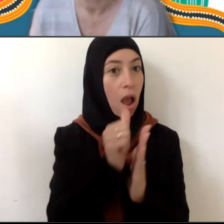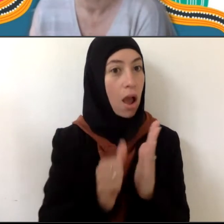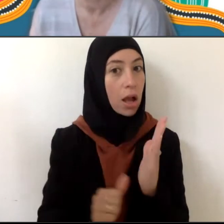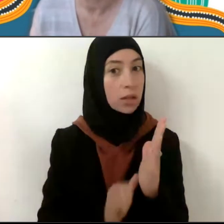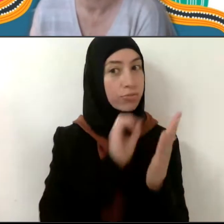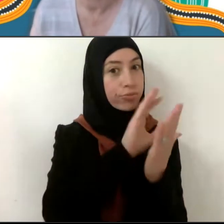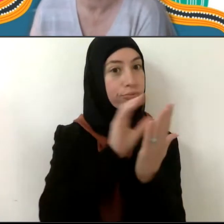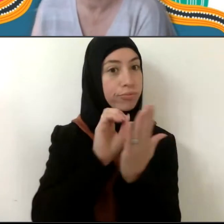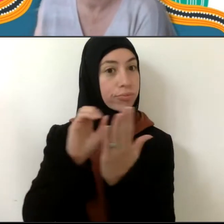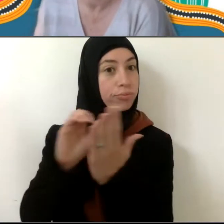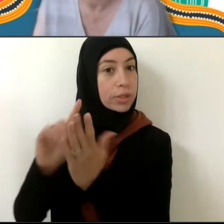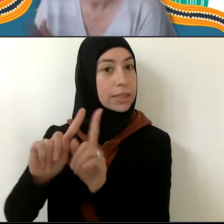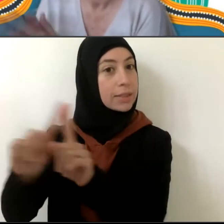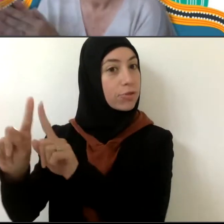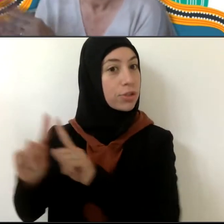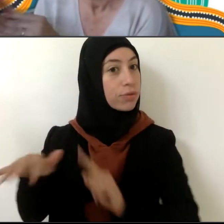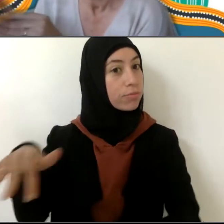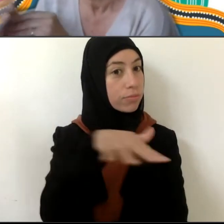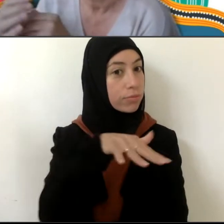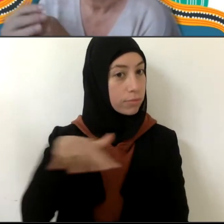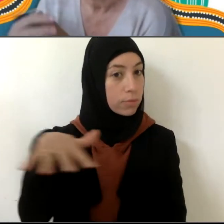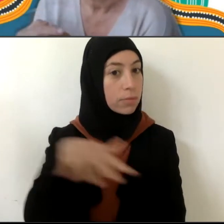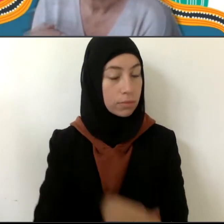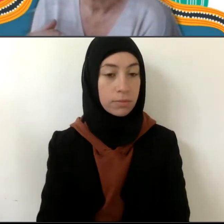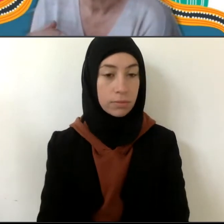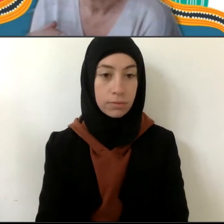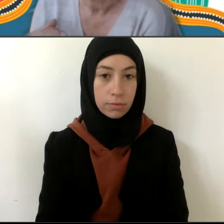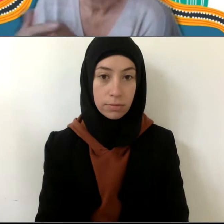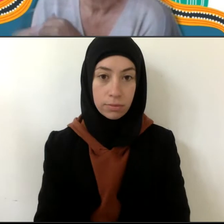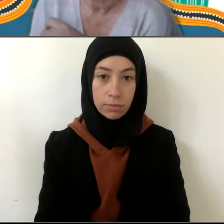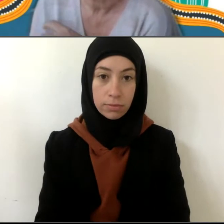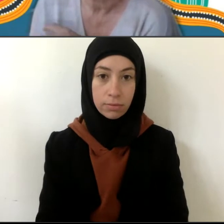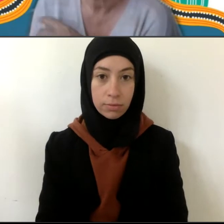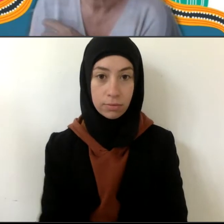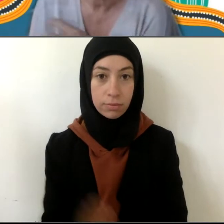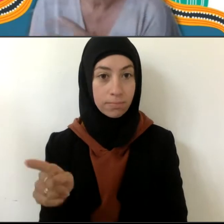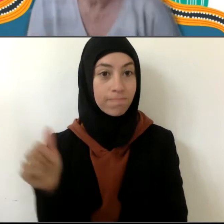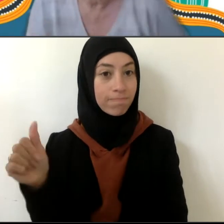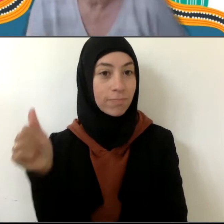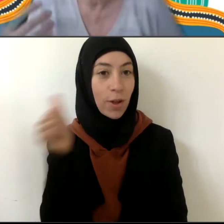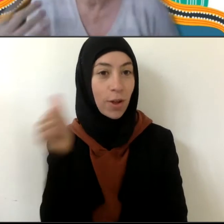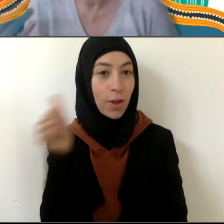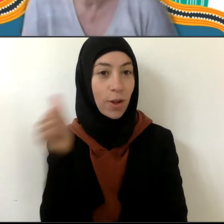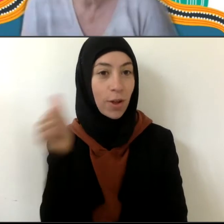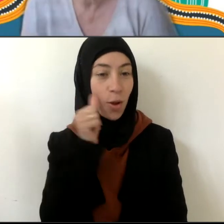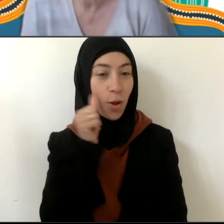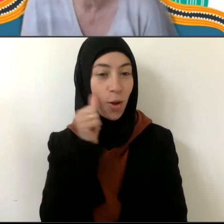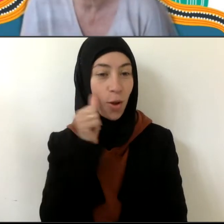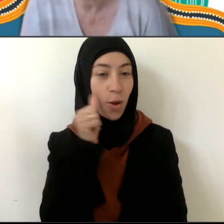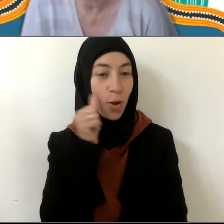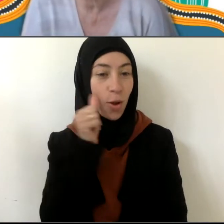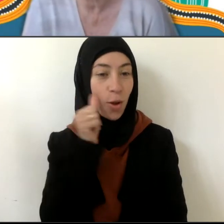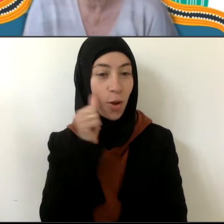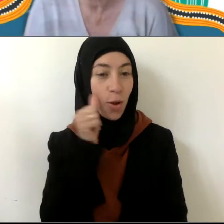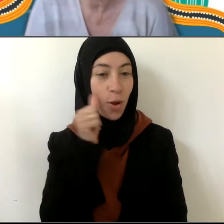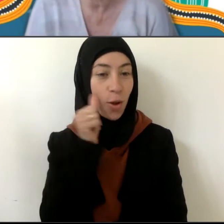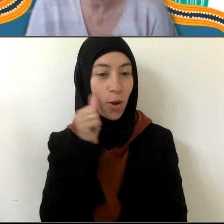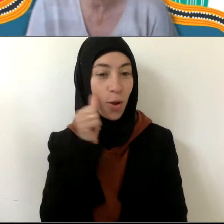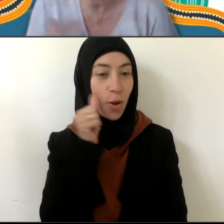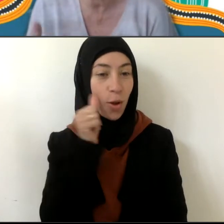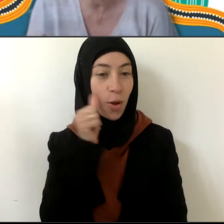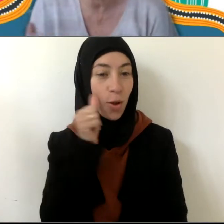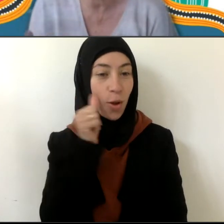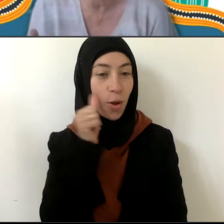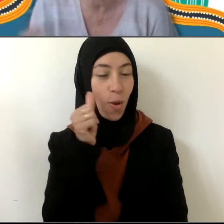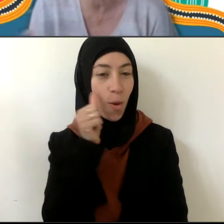in many of these artworks. You know, I talking about the background to Sydney Metro and that work, I think